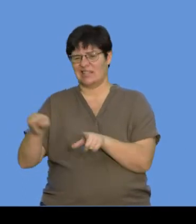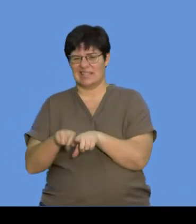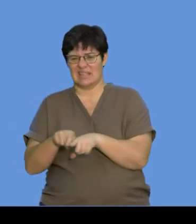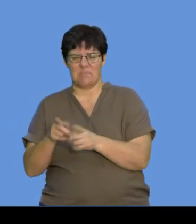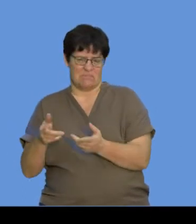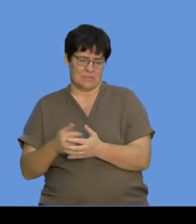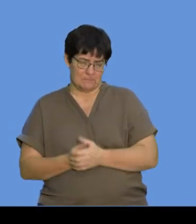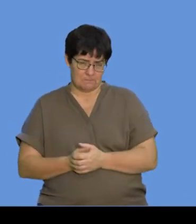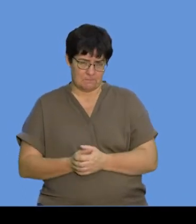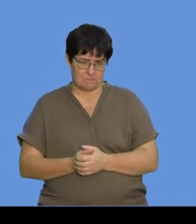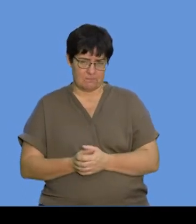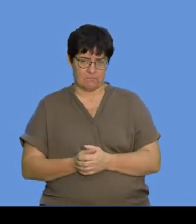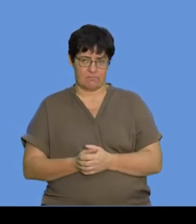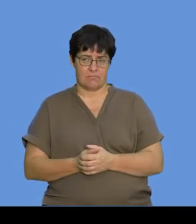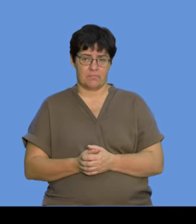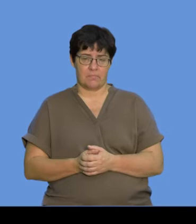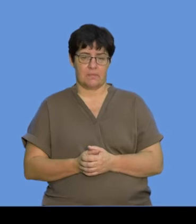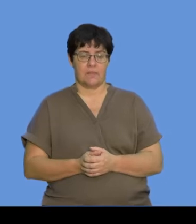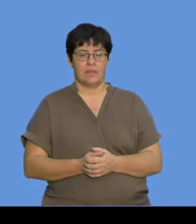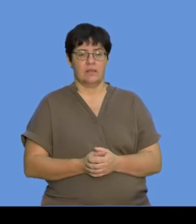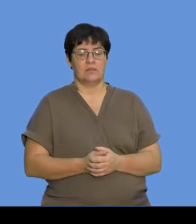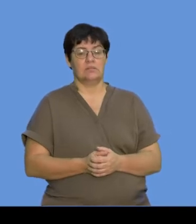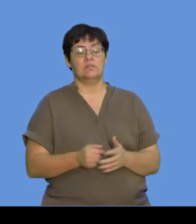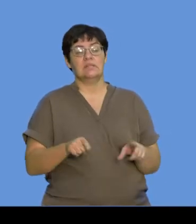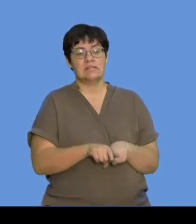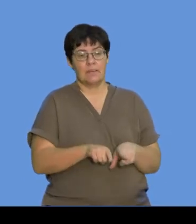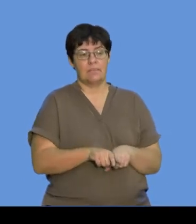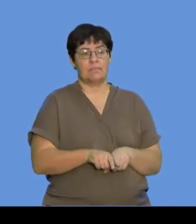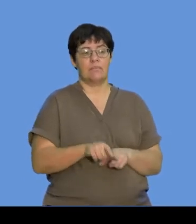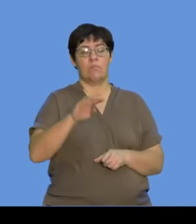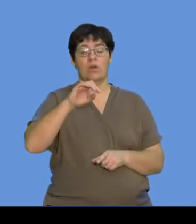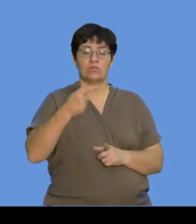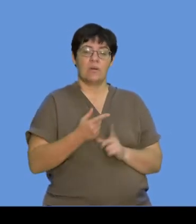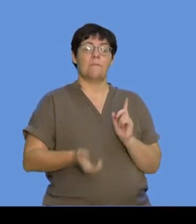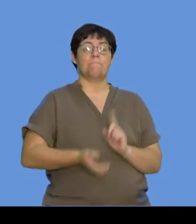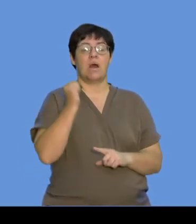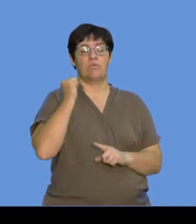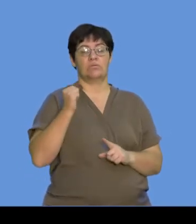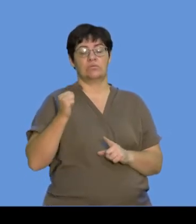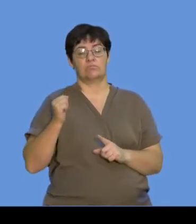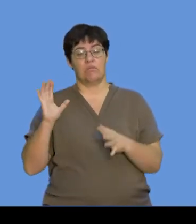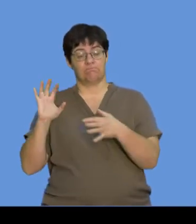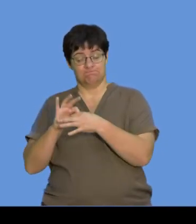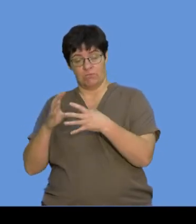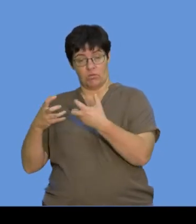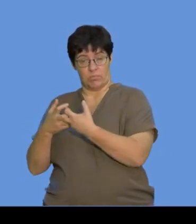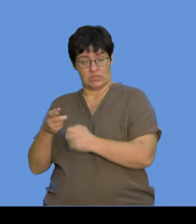ionic, right? Okay, and then we can also talk about molecules found in a